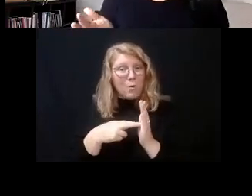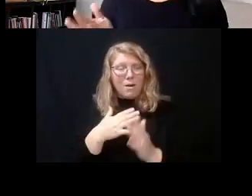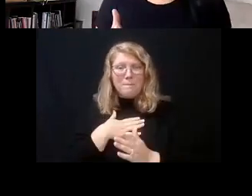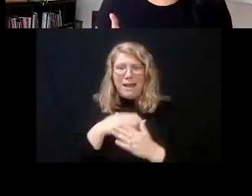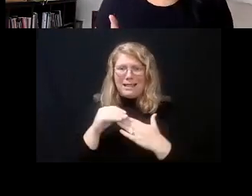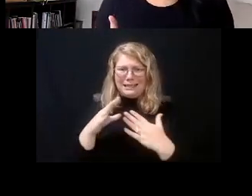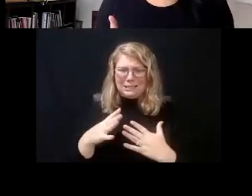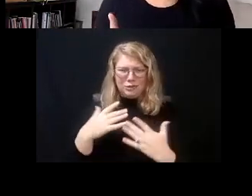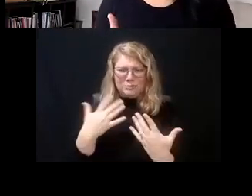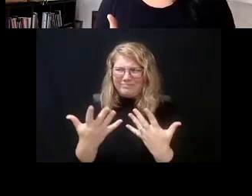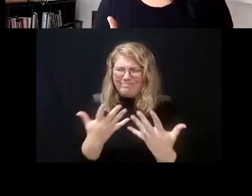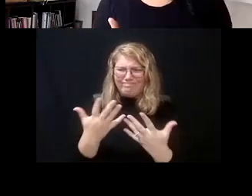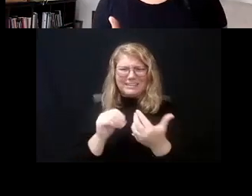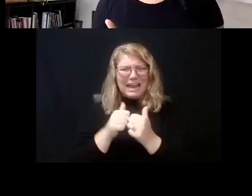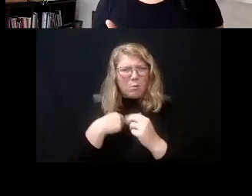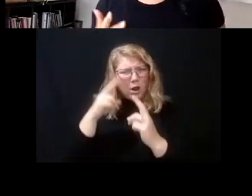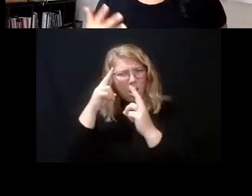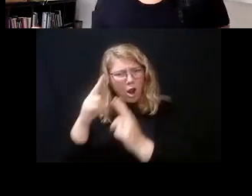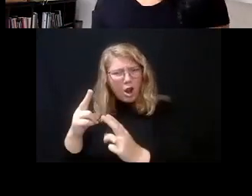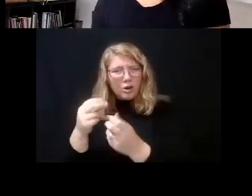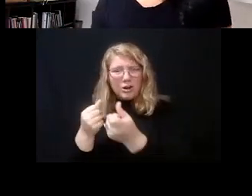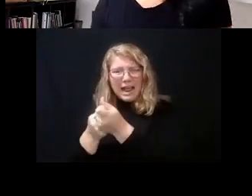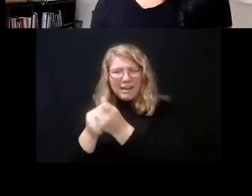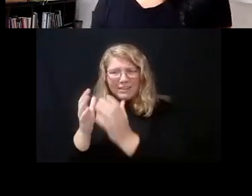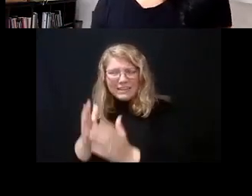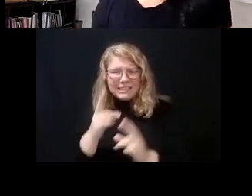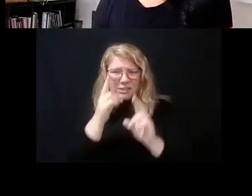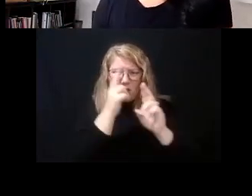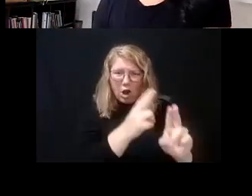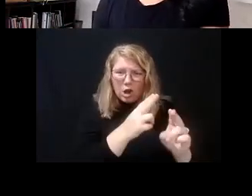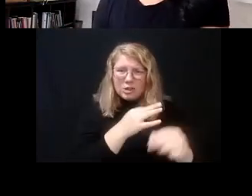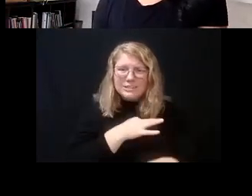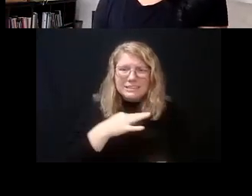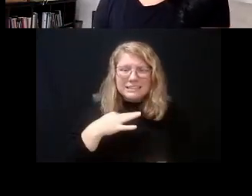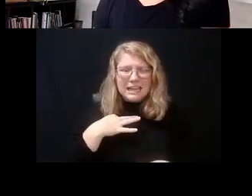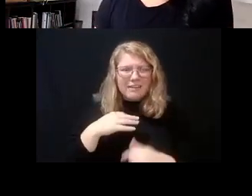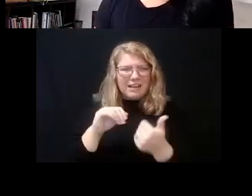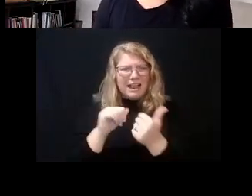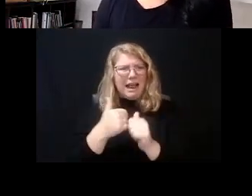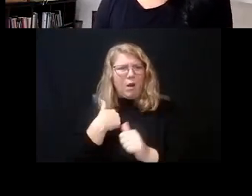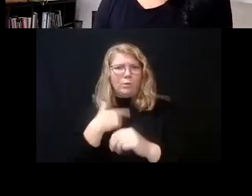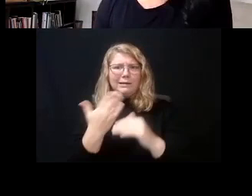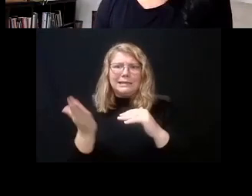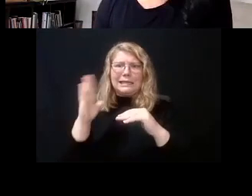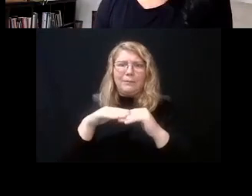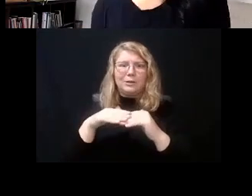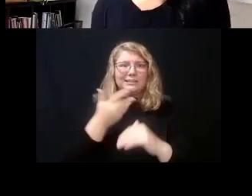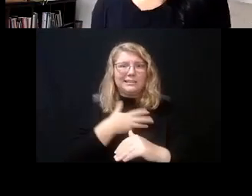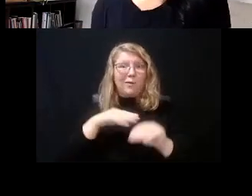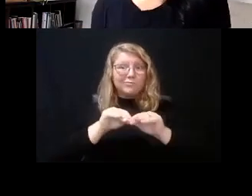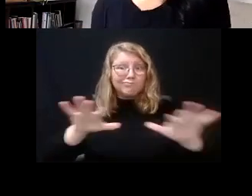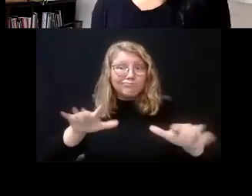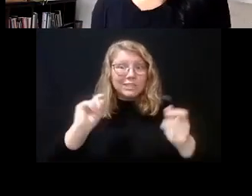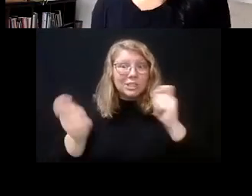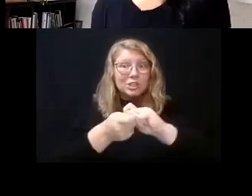how do I honor our advocates and our staff? How do we increase our impact as an organization? How do I do the best that I can with